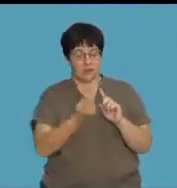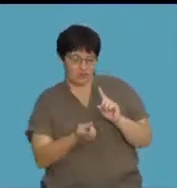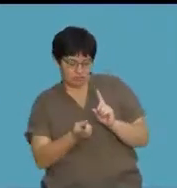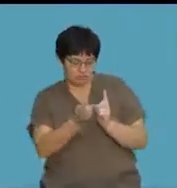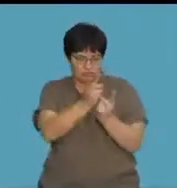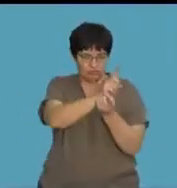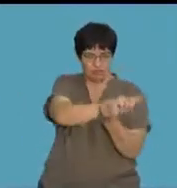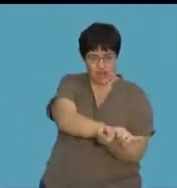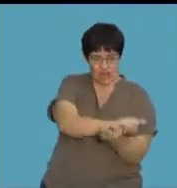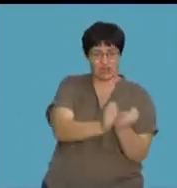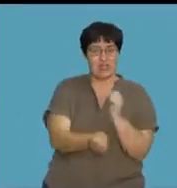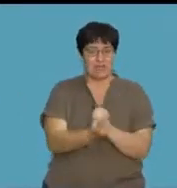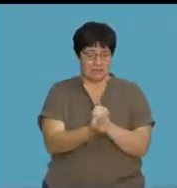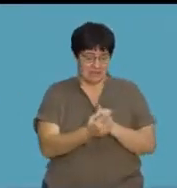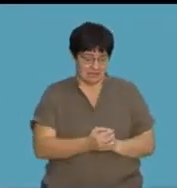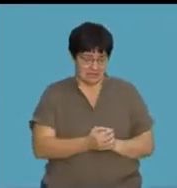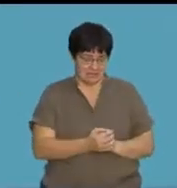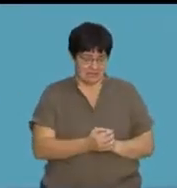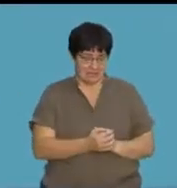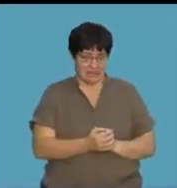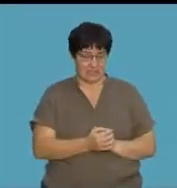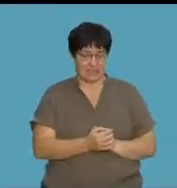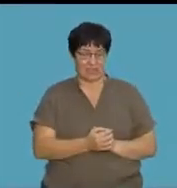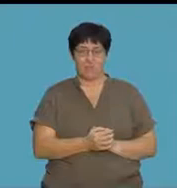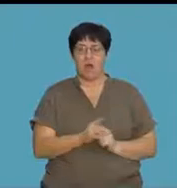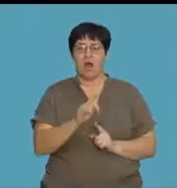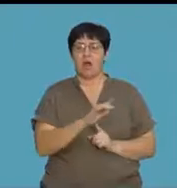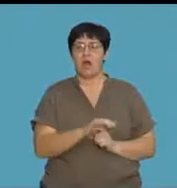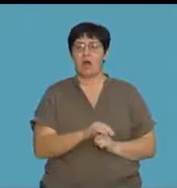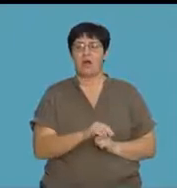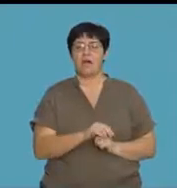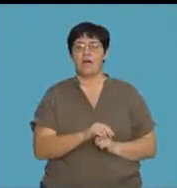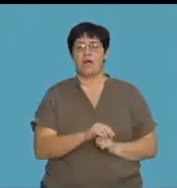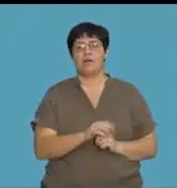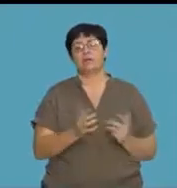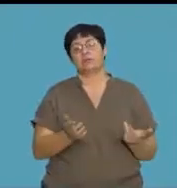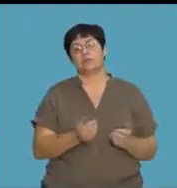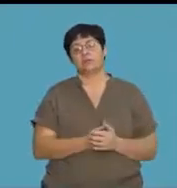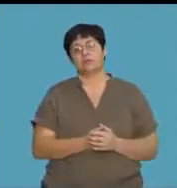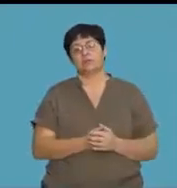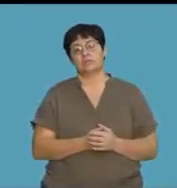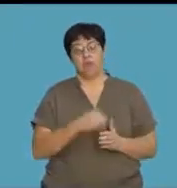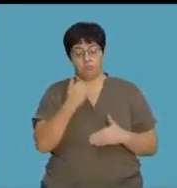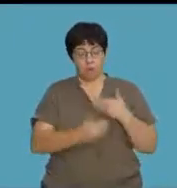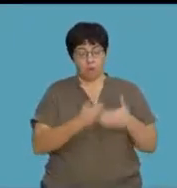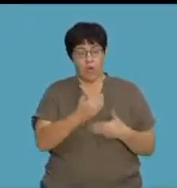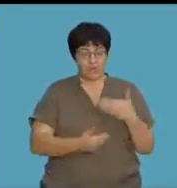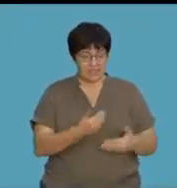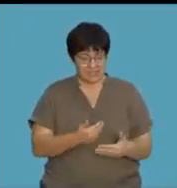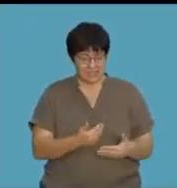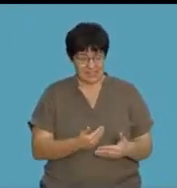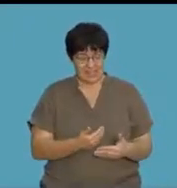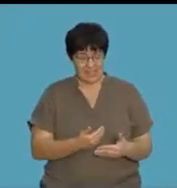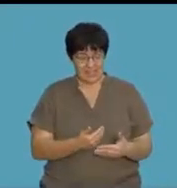change occurs. But let's be careful not to confuse between the process, okay?